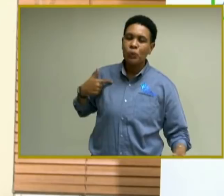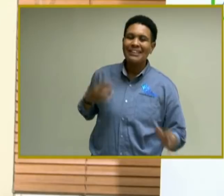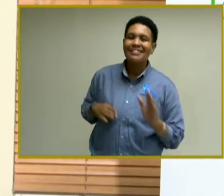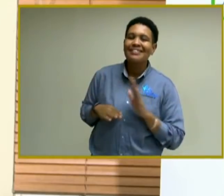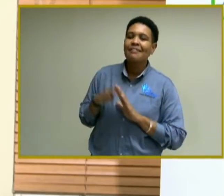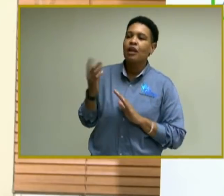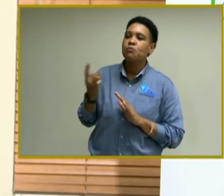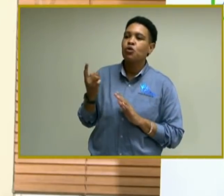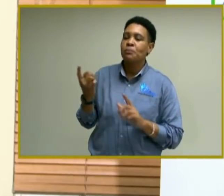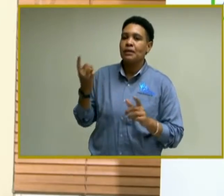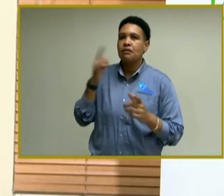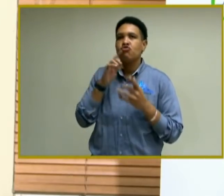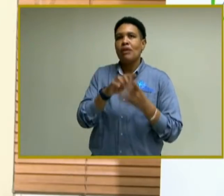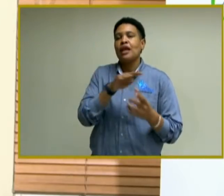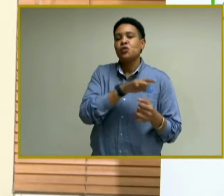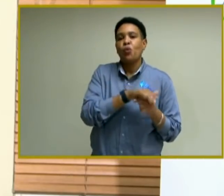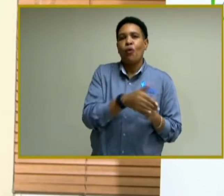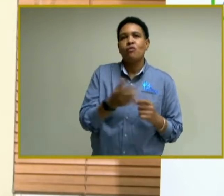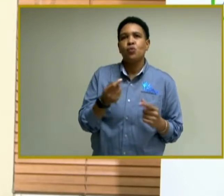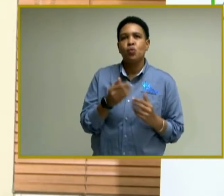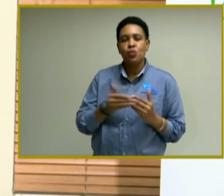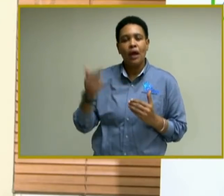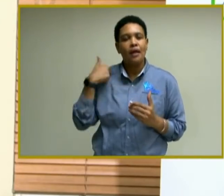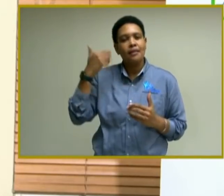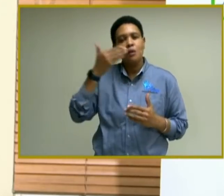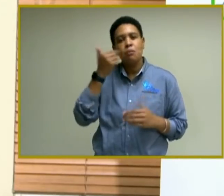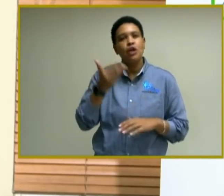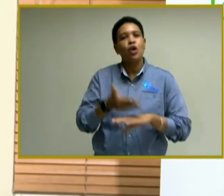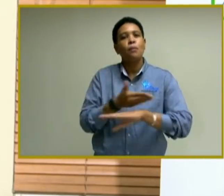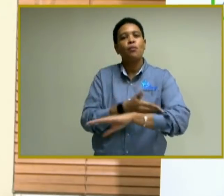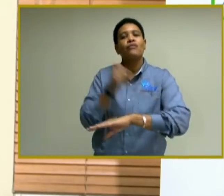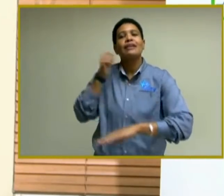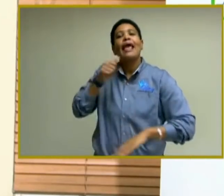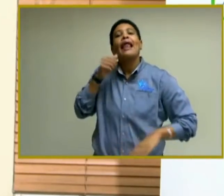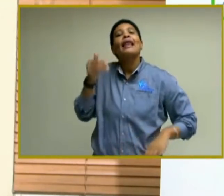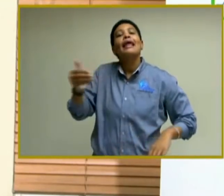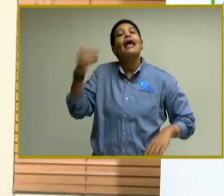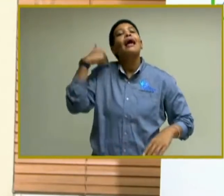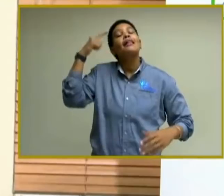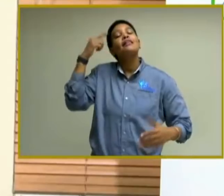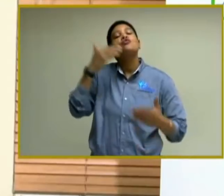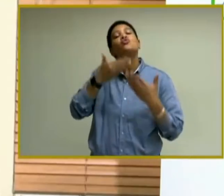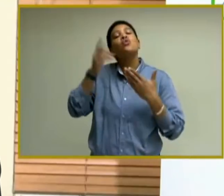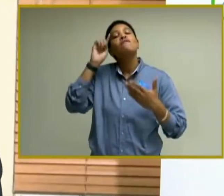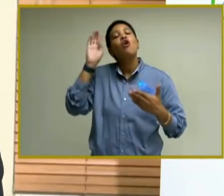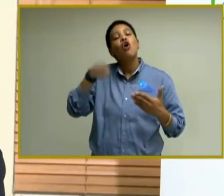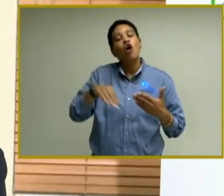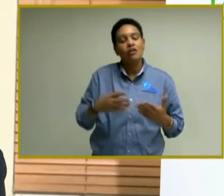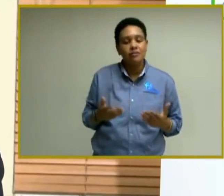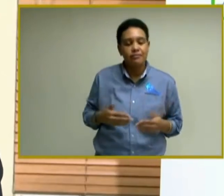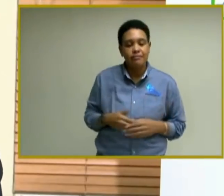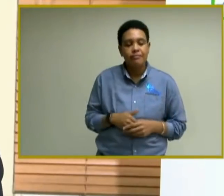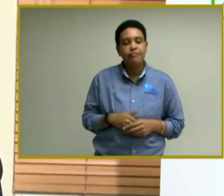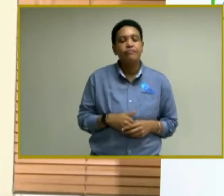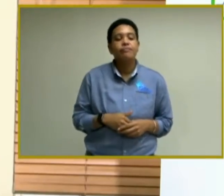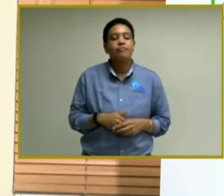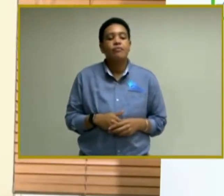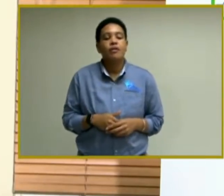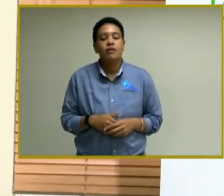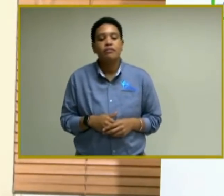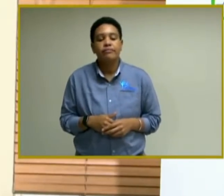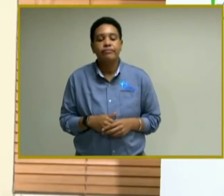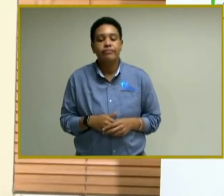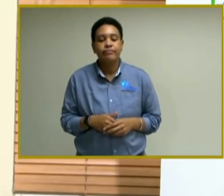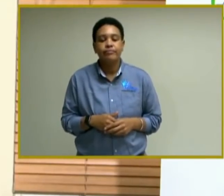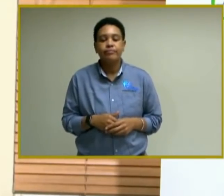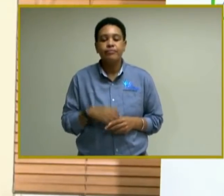think we're much better off with each passing day, which I think is good for all of us. Thanks, Minister. That's